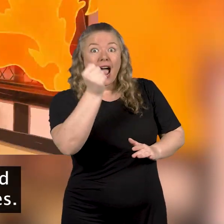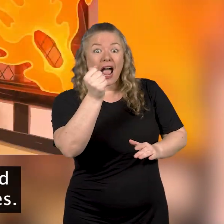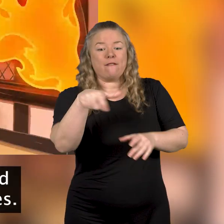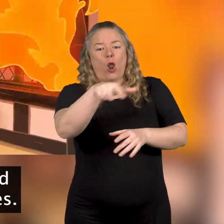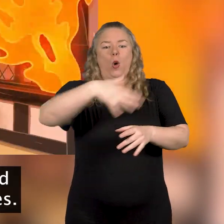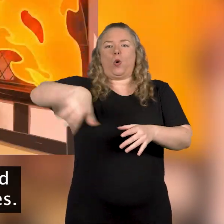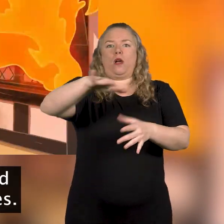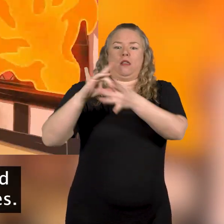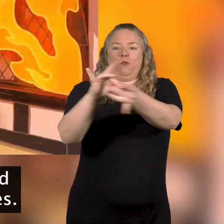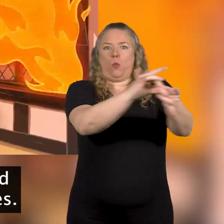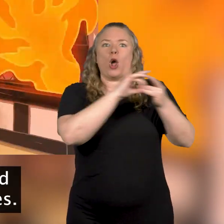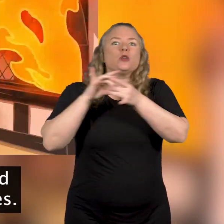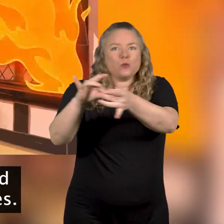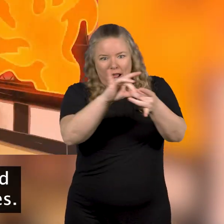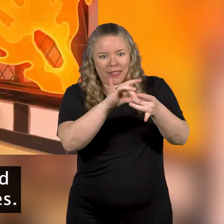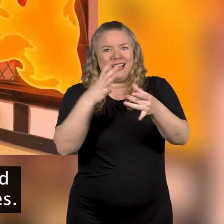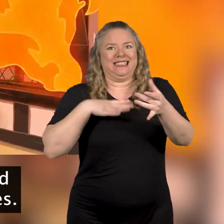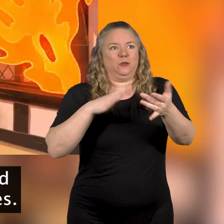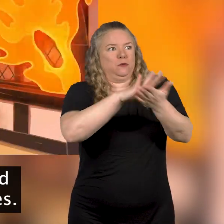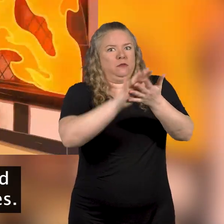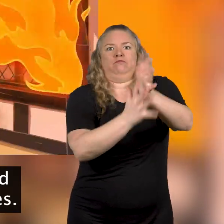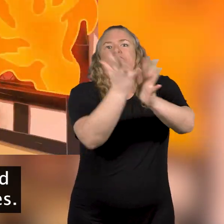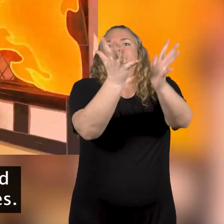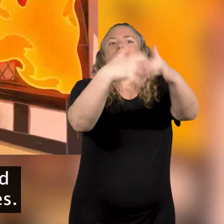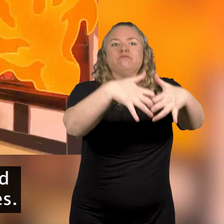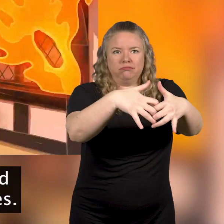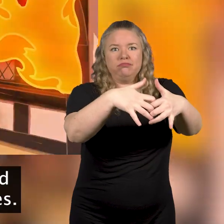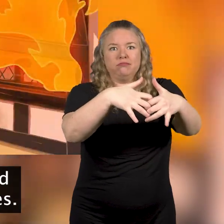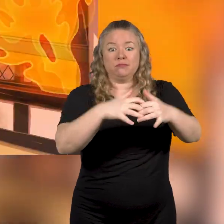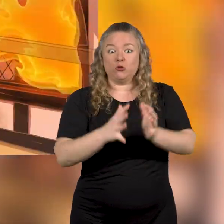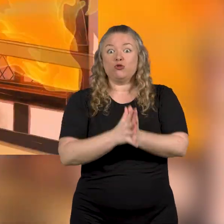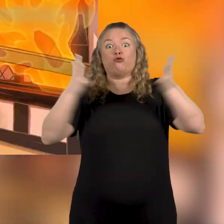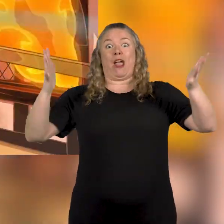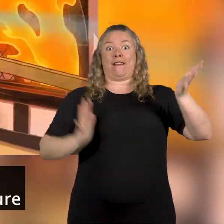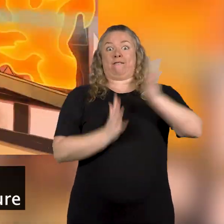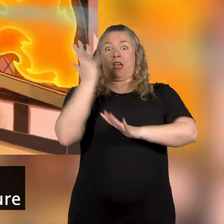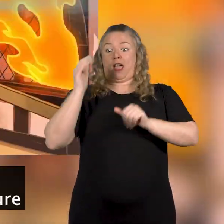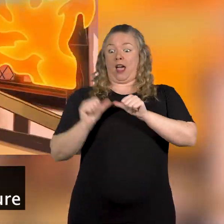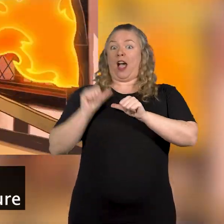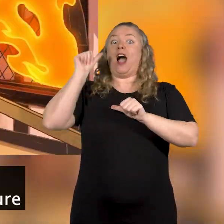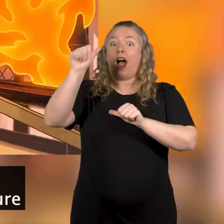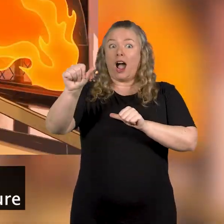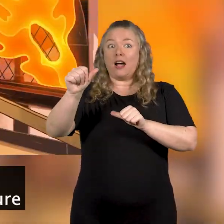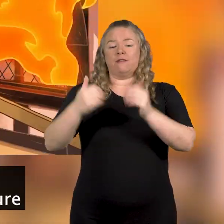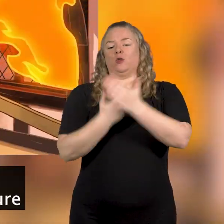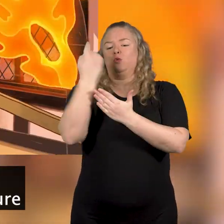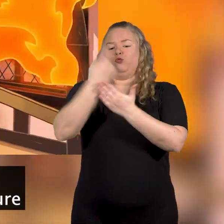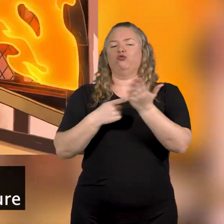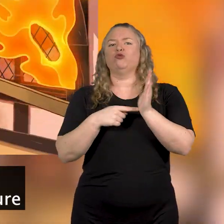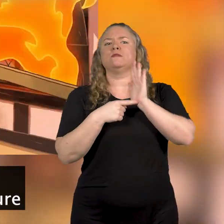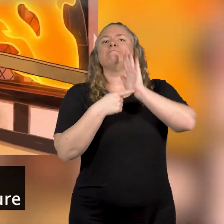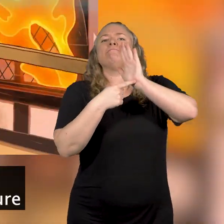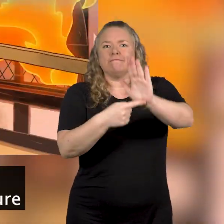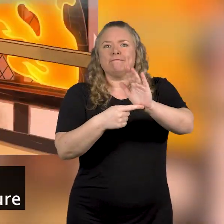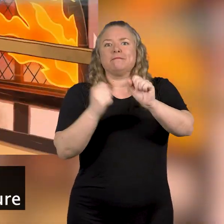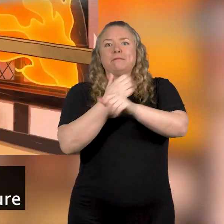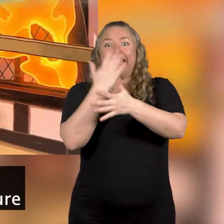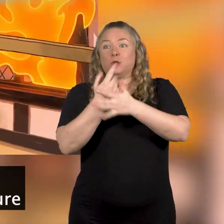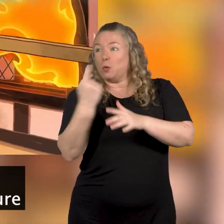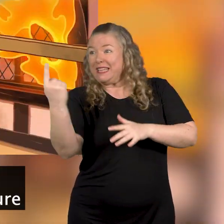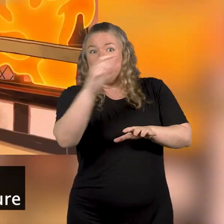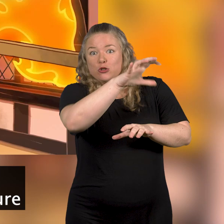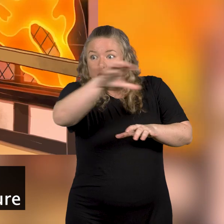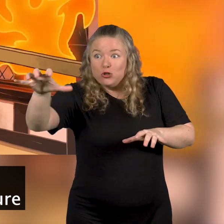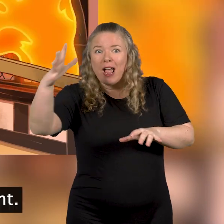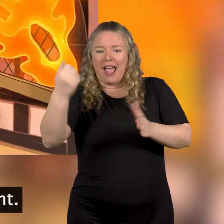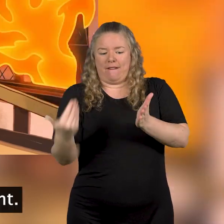local people were supposed to work together to stop the fires. After the Great Fire, new rules were